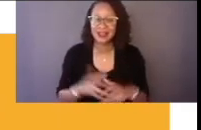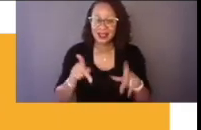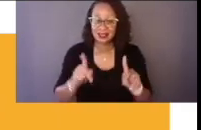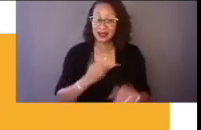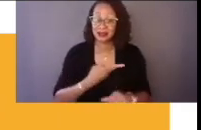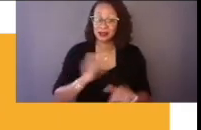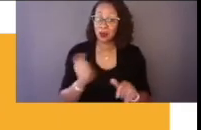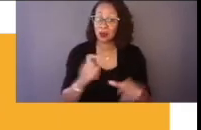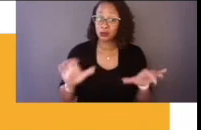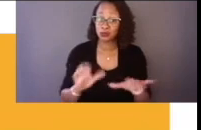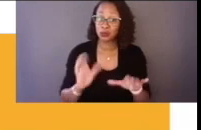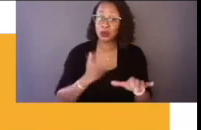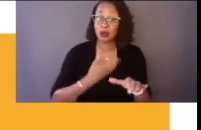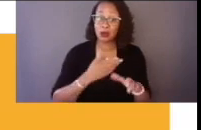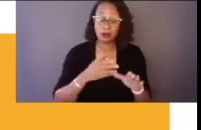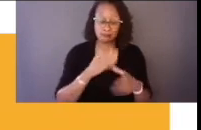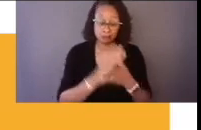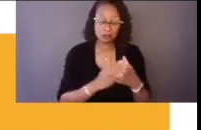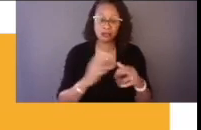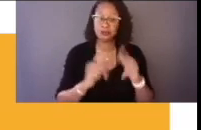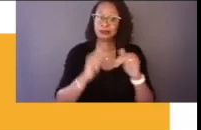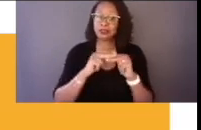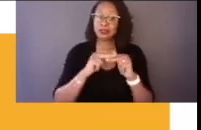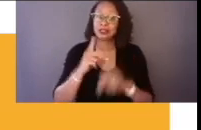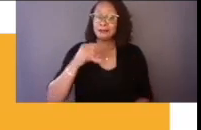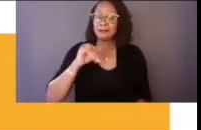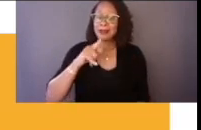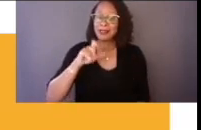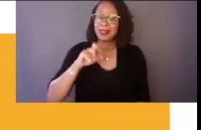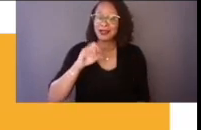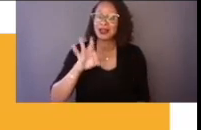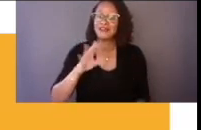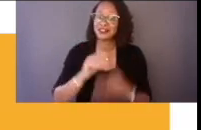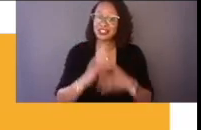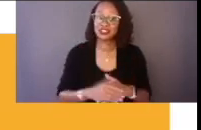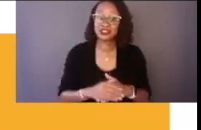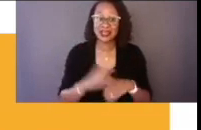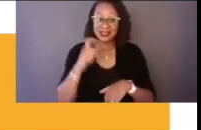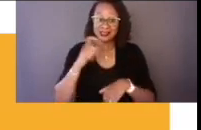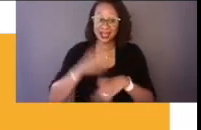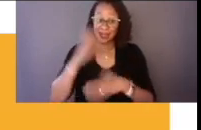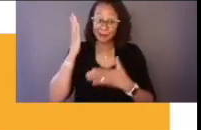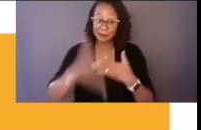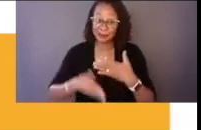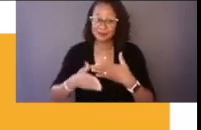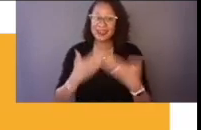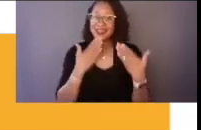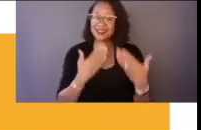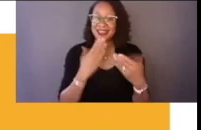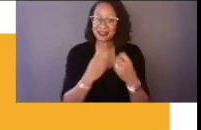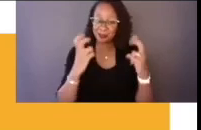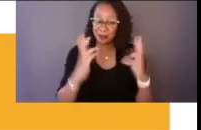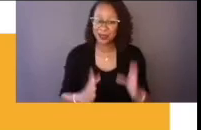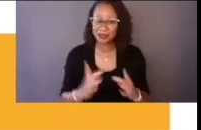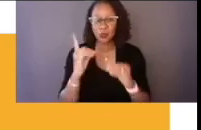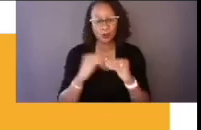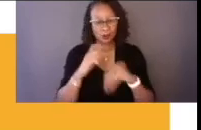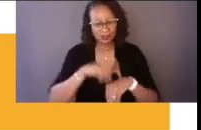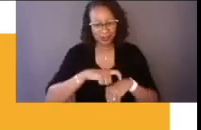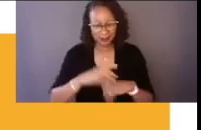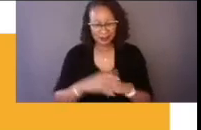do our part to build a pipeline of leaders. And we are at time, so I'm going to thank the panelists one more